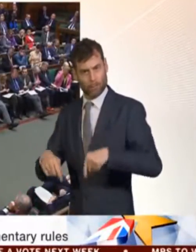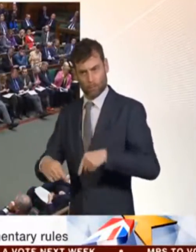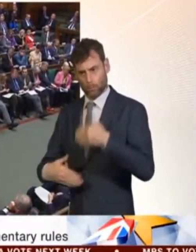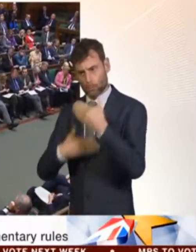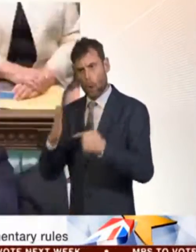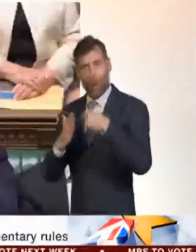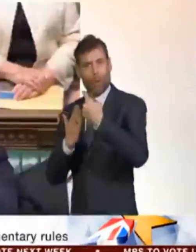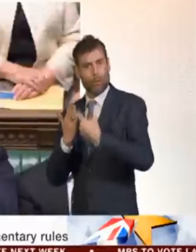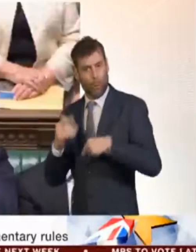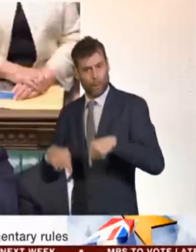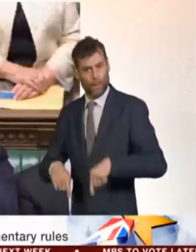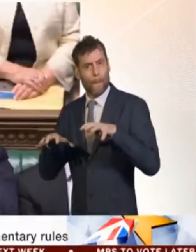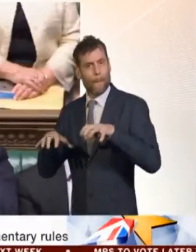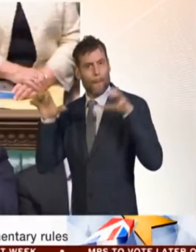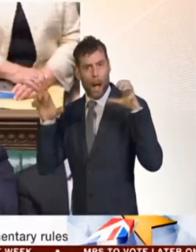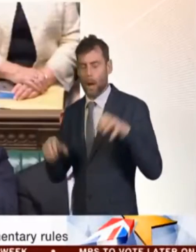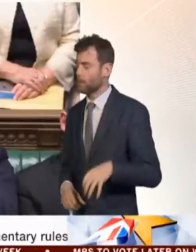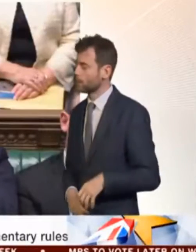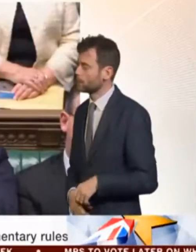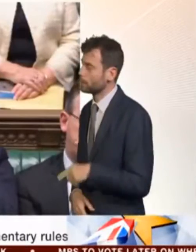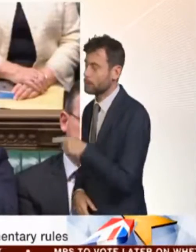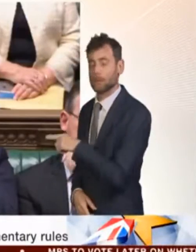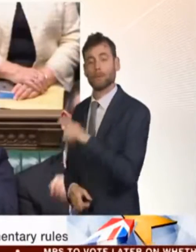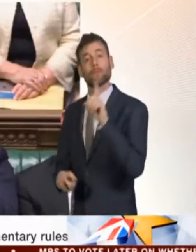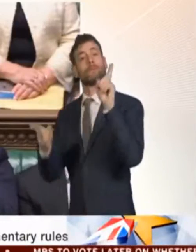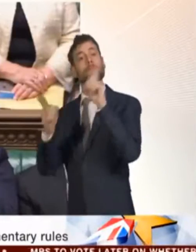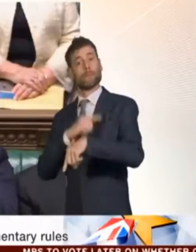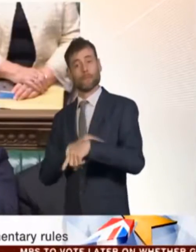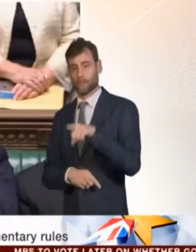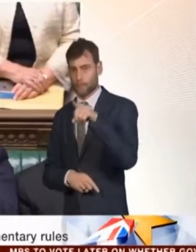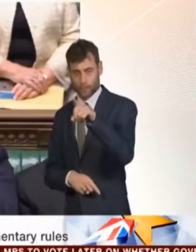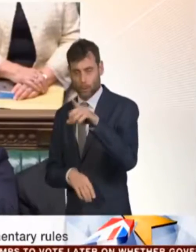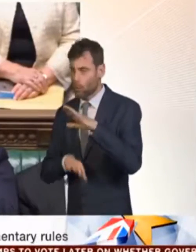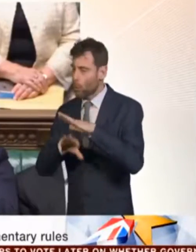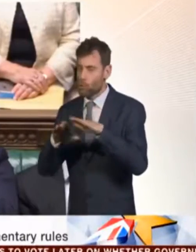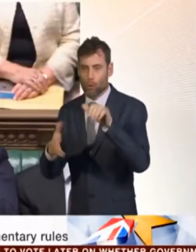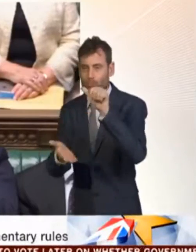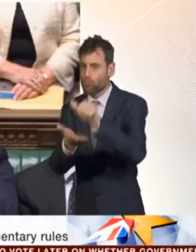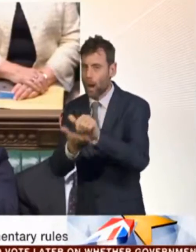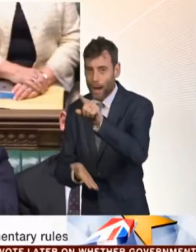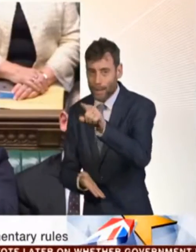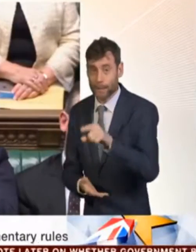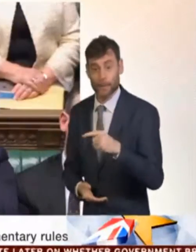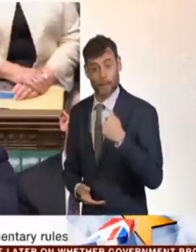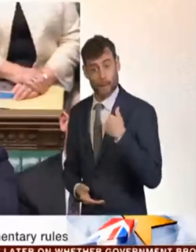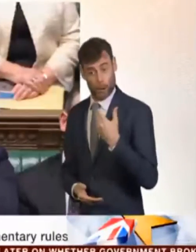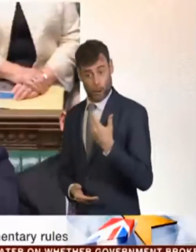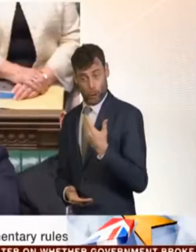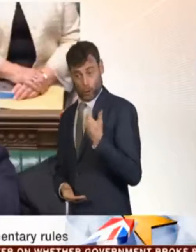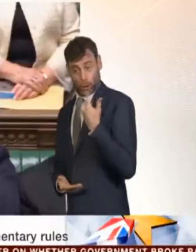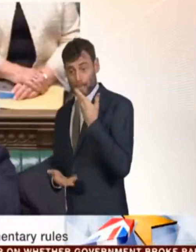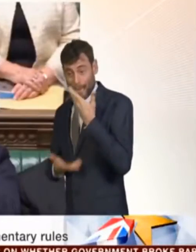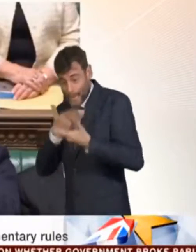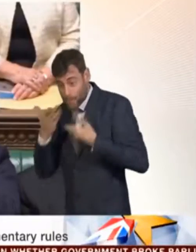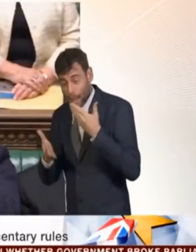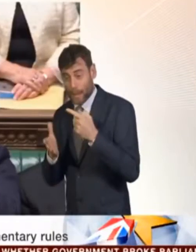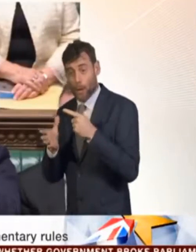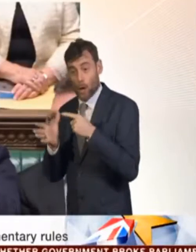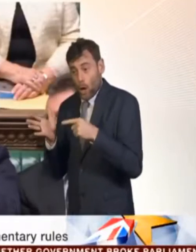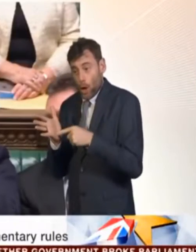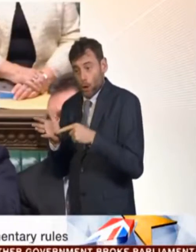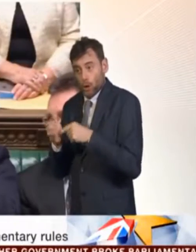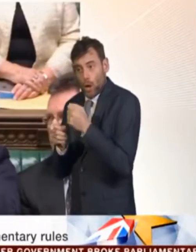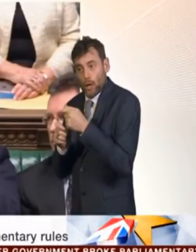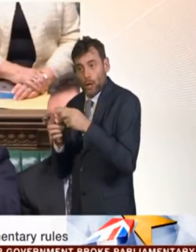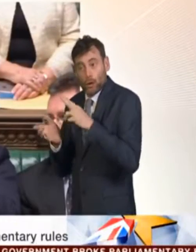Well, the honourable gentleman, in my opinion, is not correct, and as I have just set out, the Attorney-General